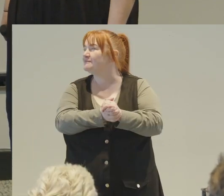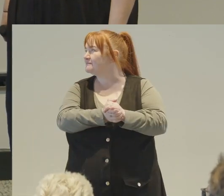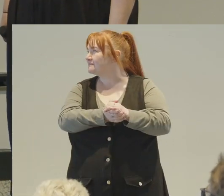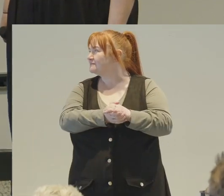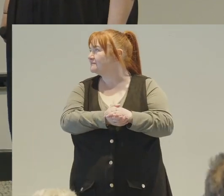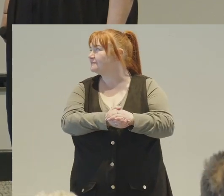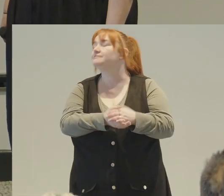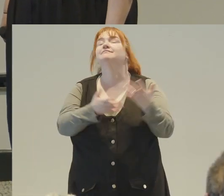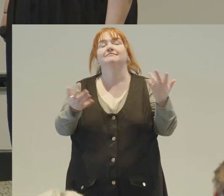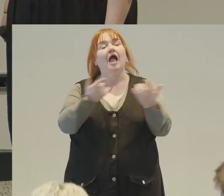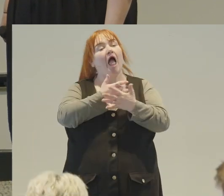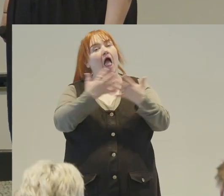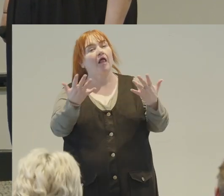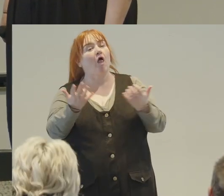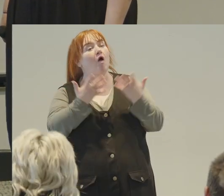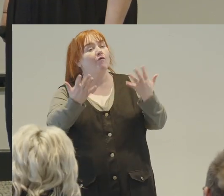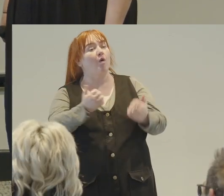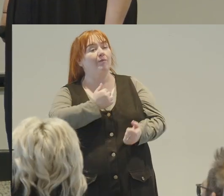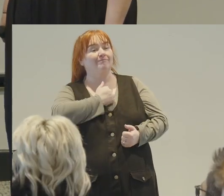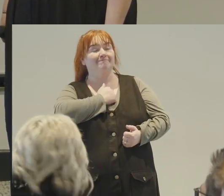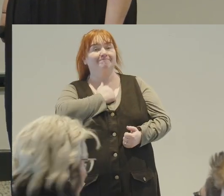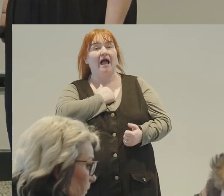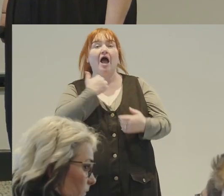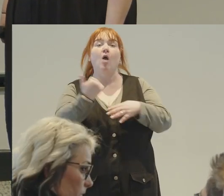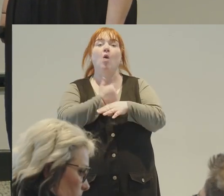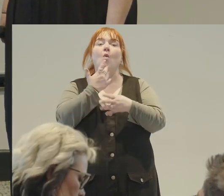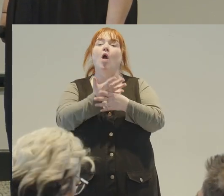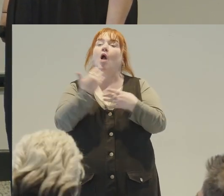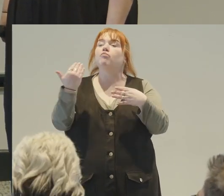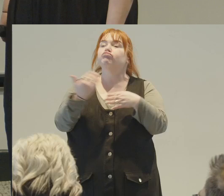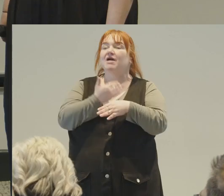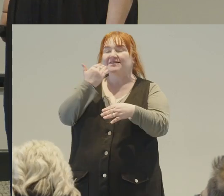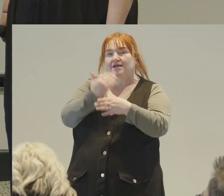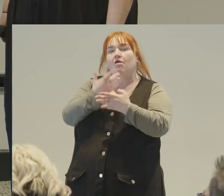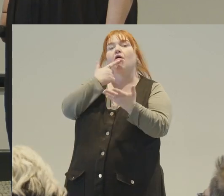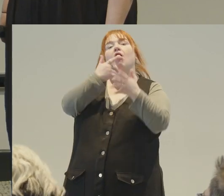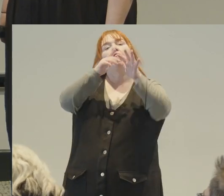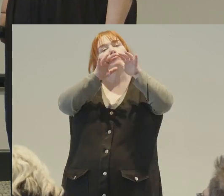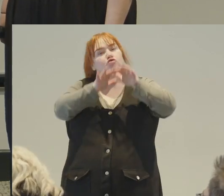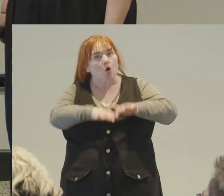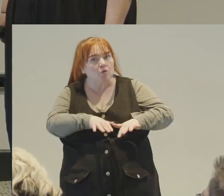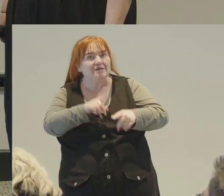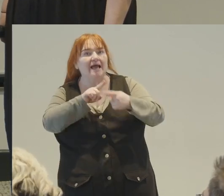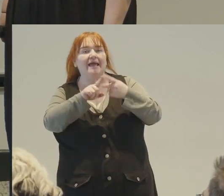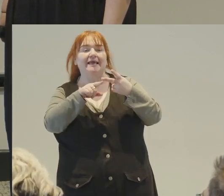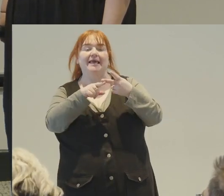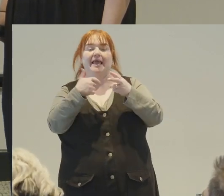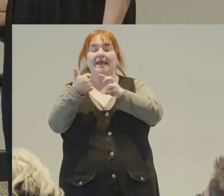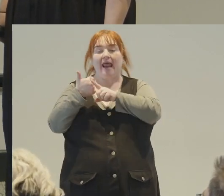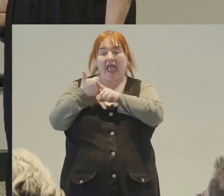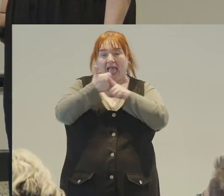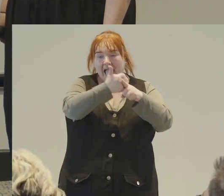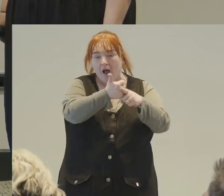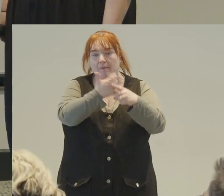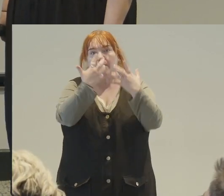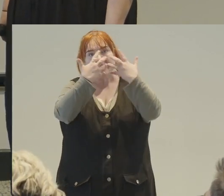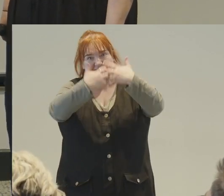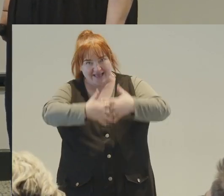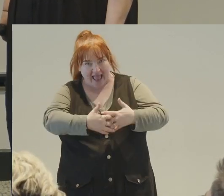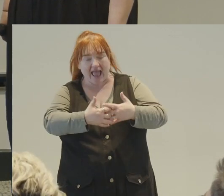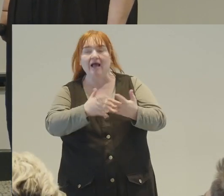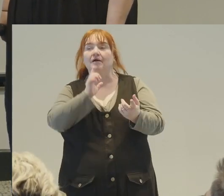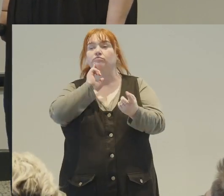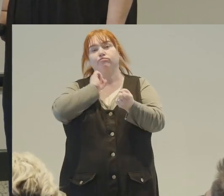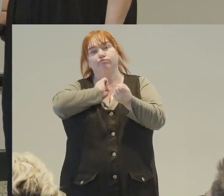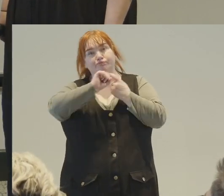Yeah, so a lot of what I do is practical, it's note-taking, it's helping with tech, sending reminders on